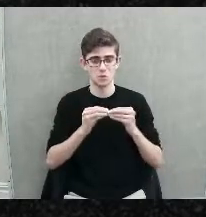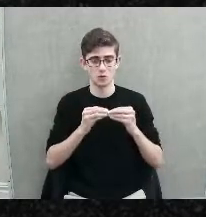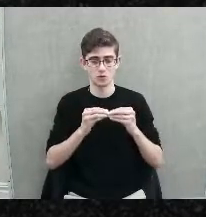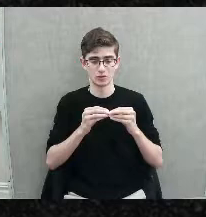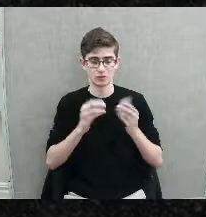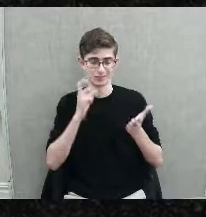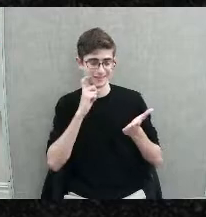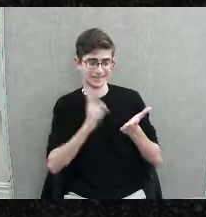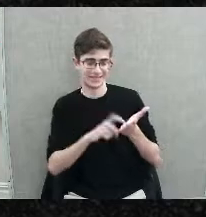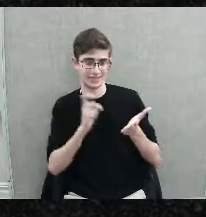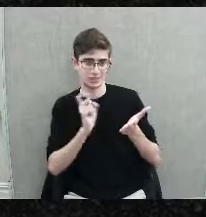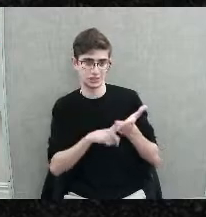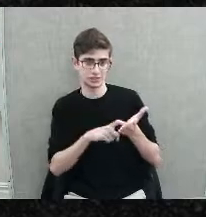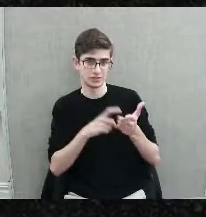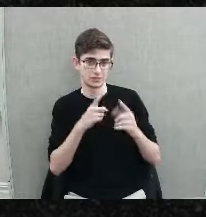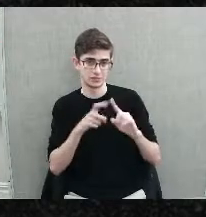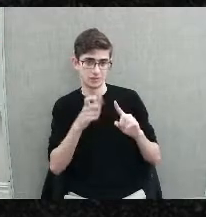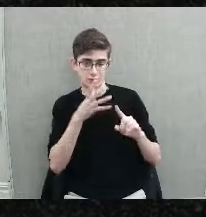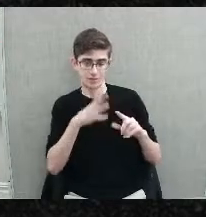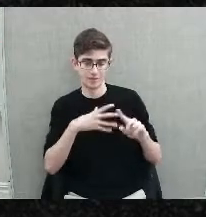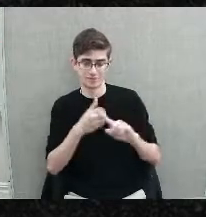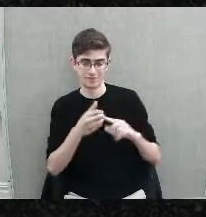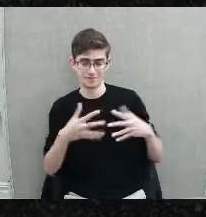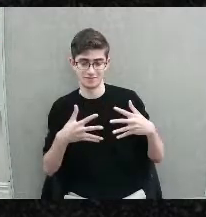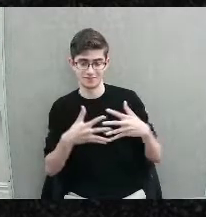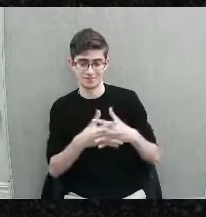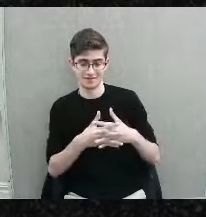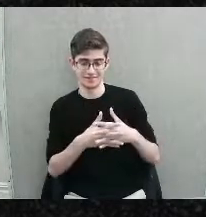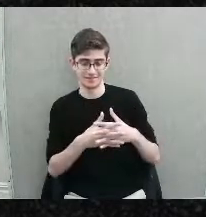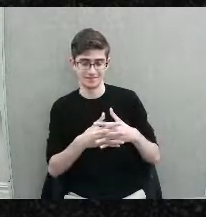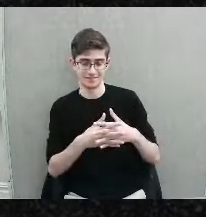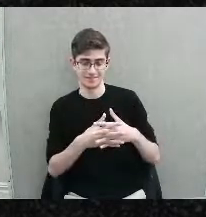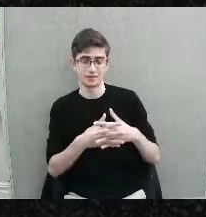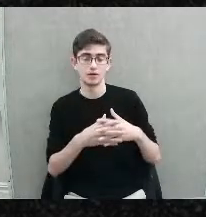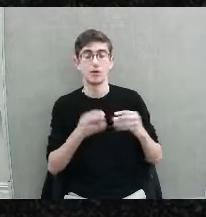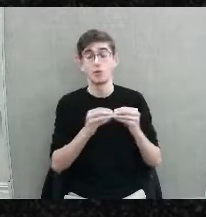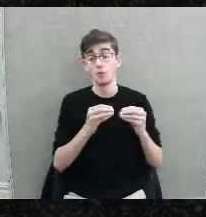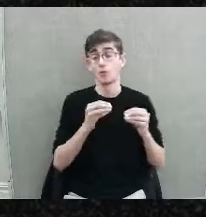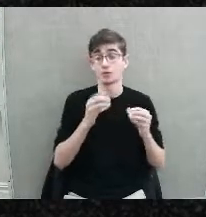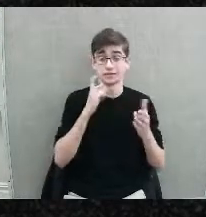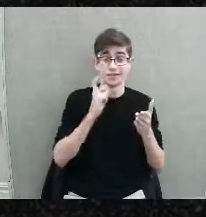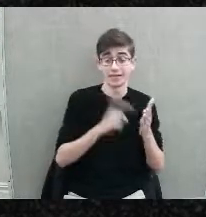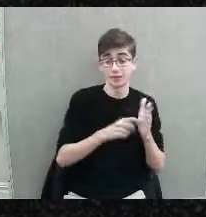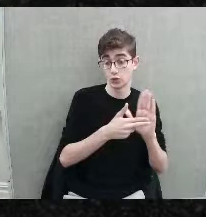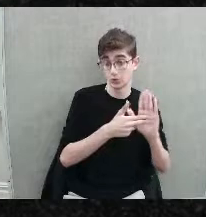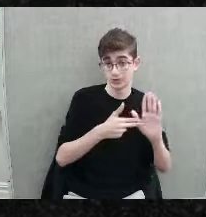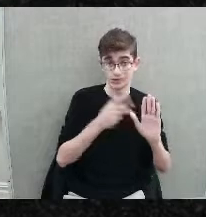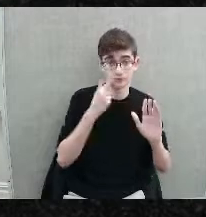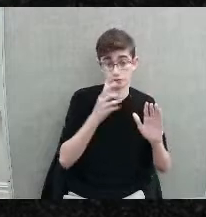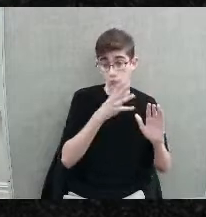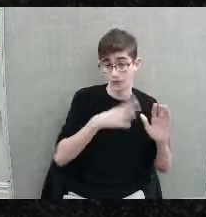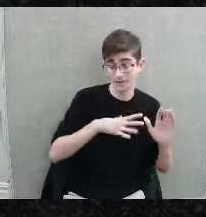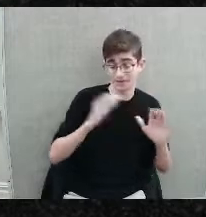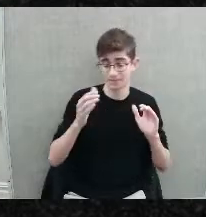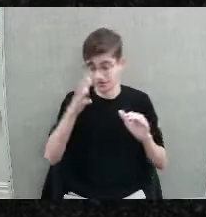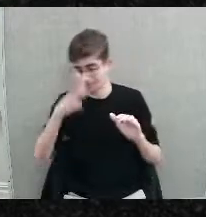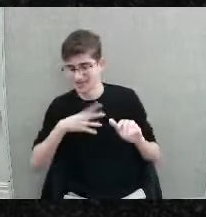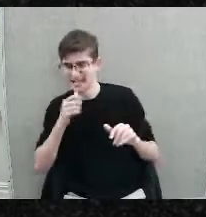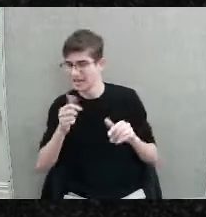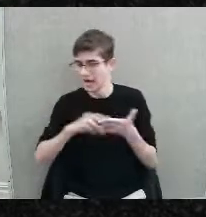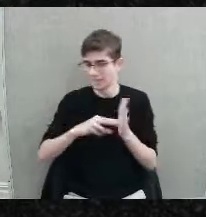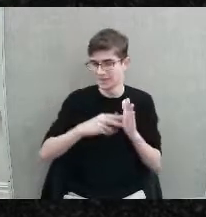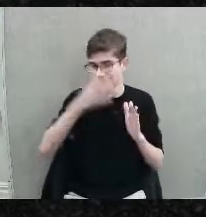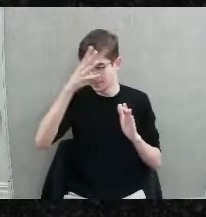detected or diagnosed women than men in the last years. It doesn't mean that more women are getting infected than